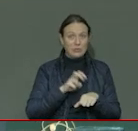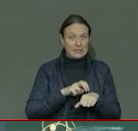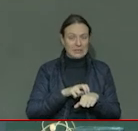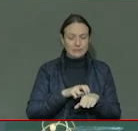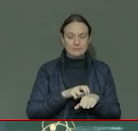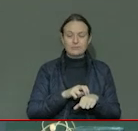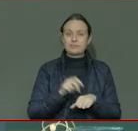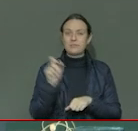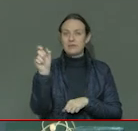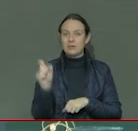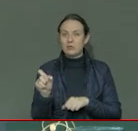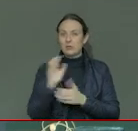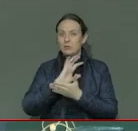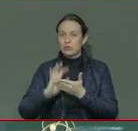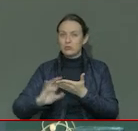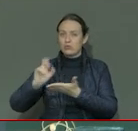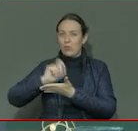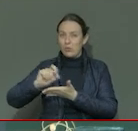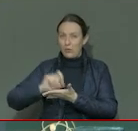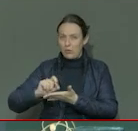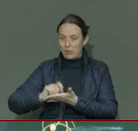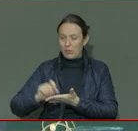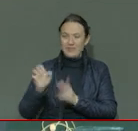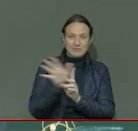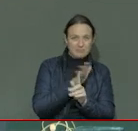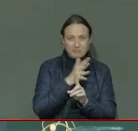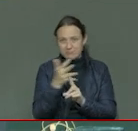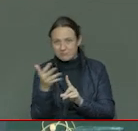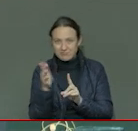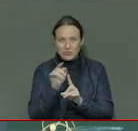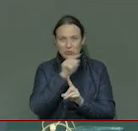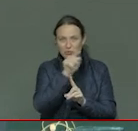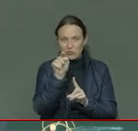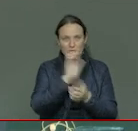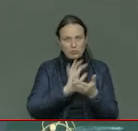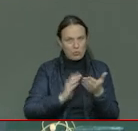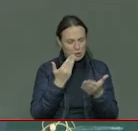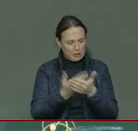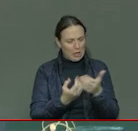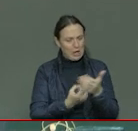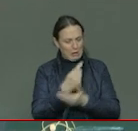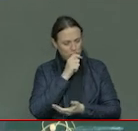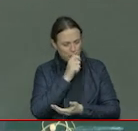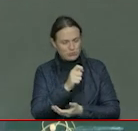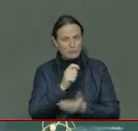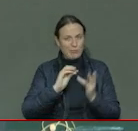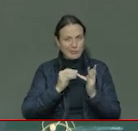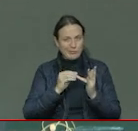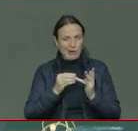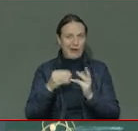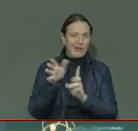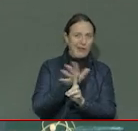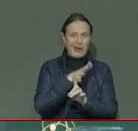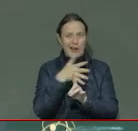takes a lot of time and effort to make us believe that this story is actually plausible, right?